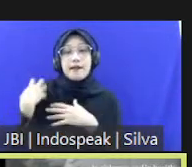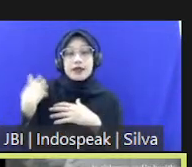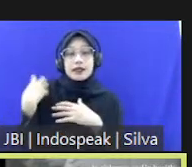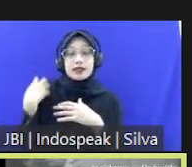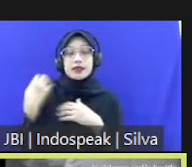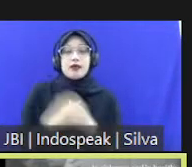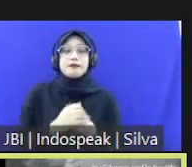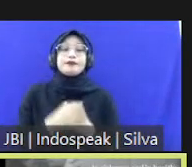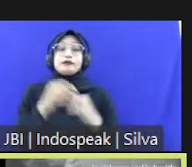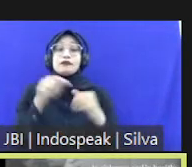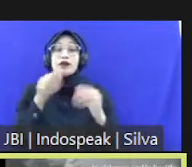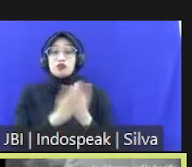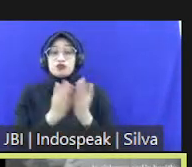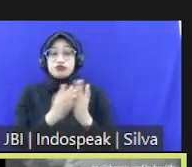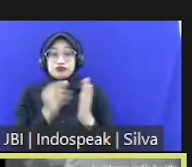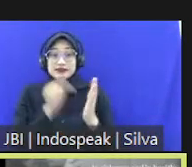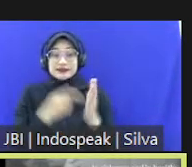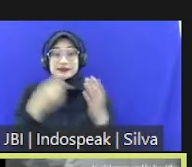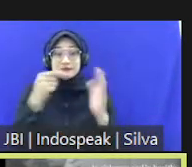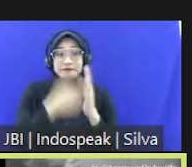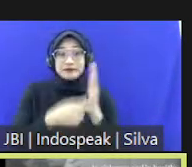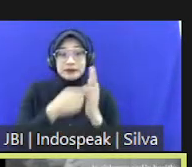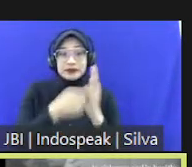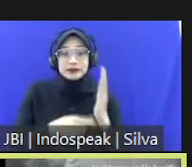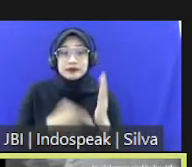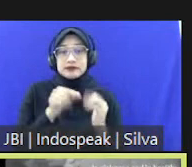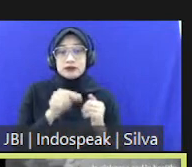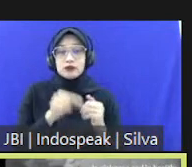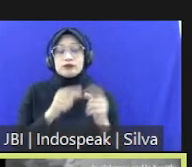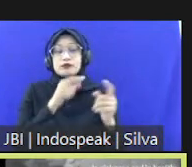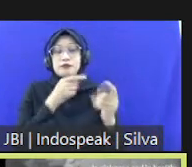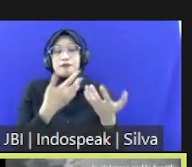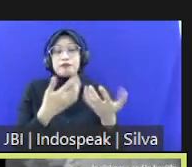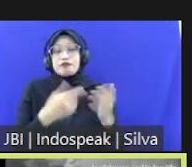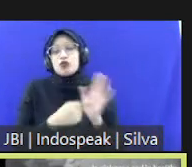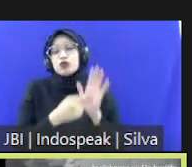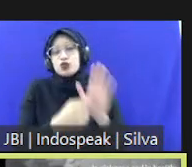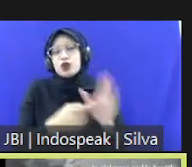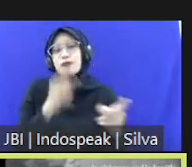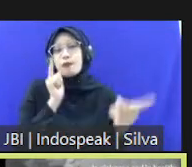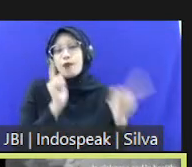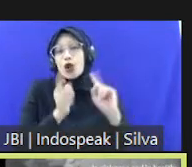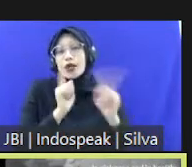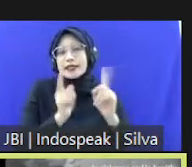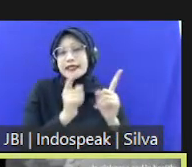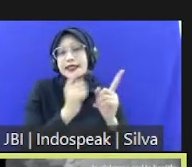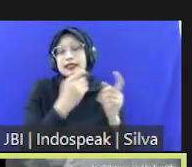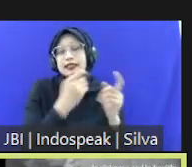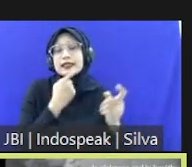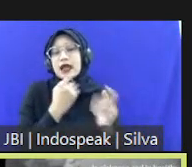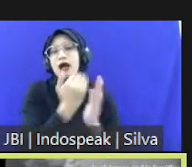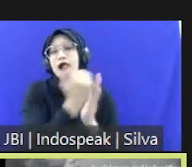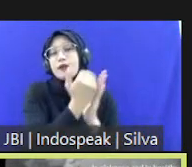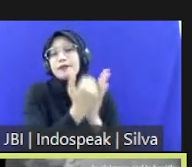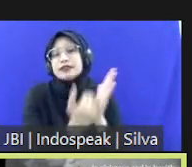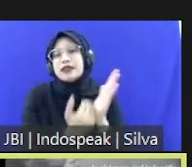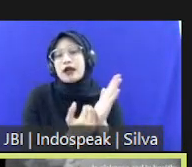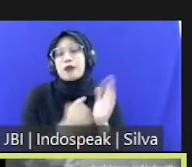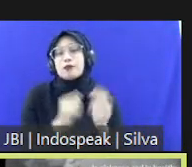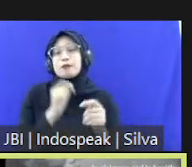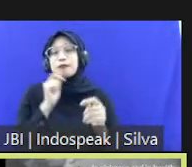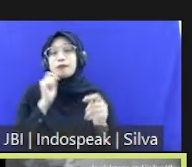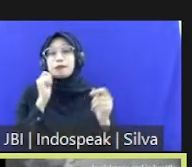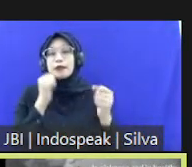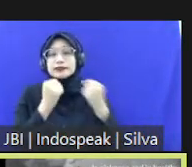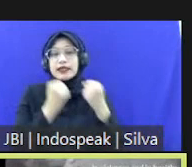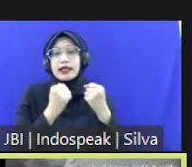looks at the sort of overarching story of politics, of the politics of health policy in Latin America, but importantly, disaggregates